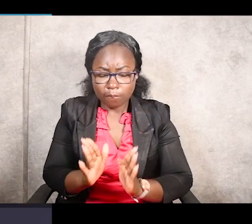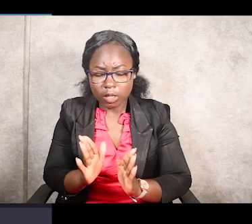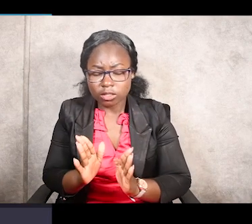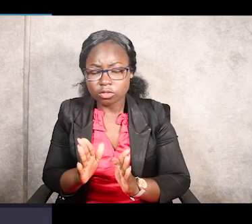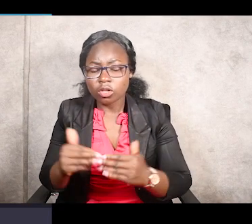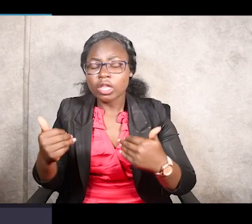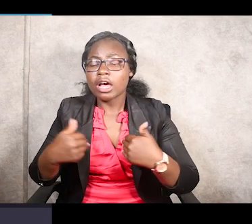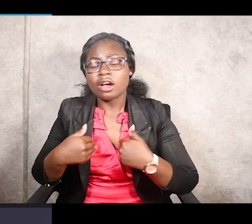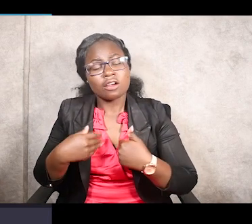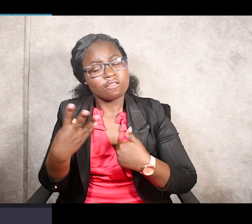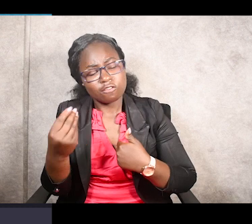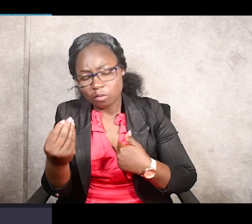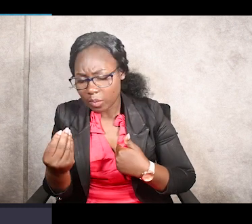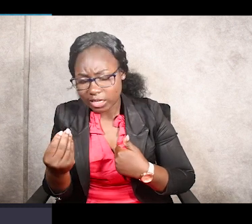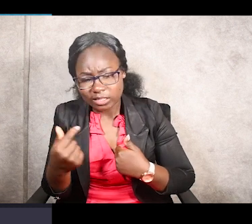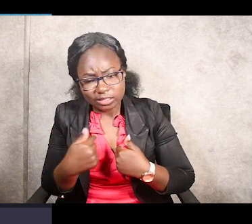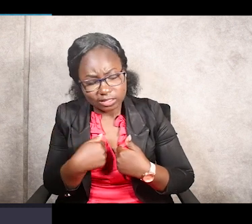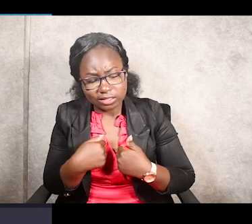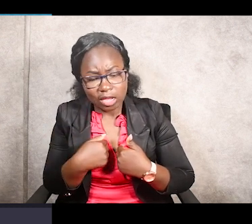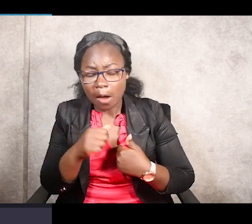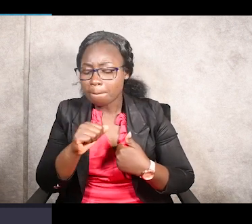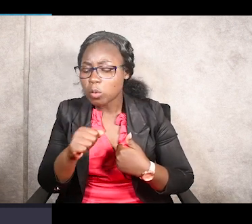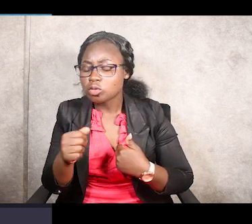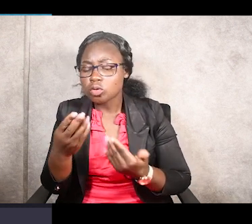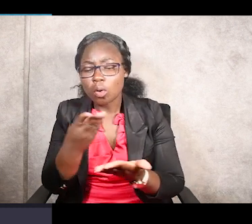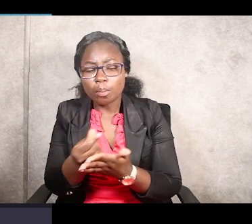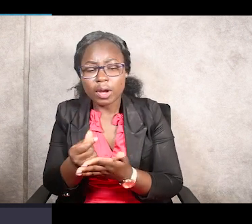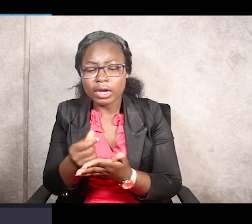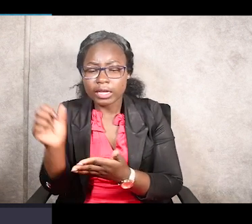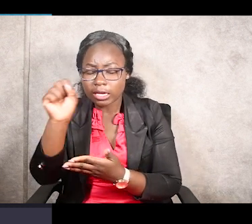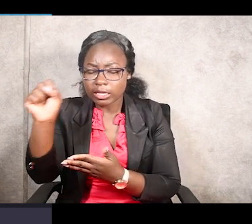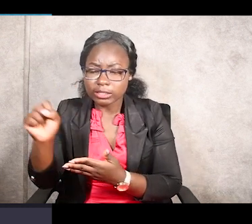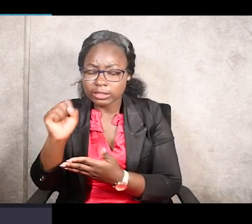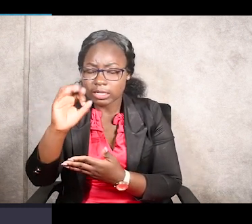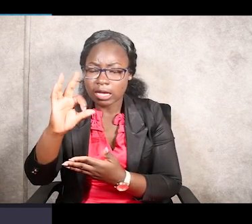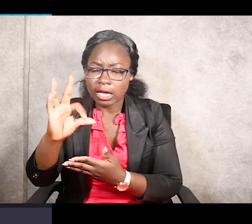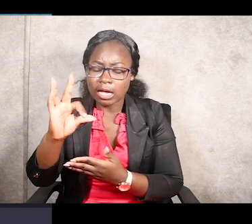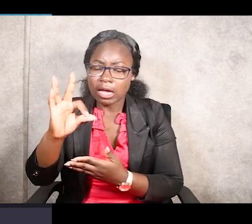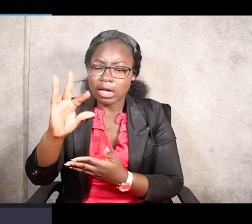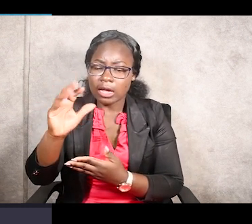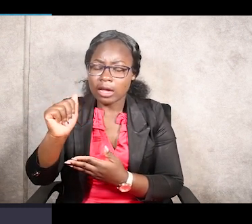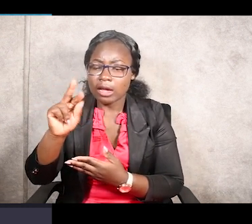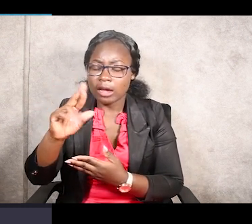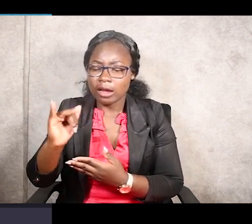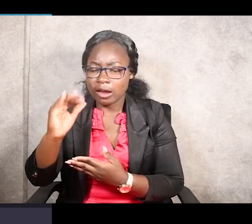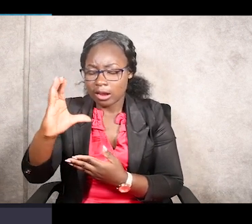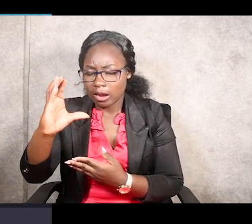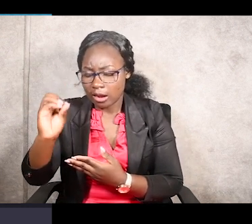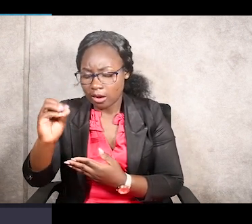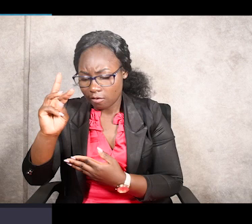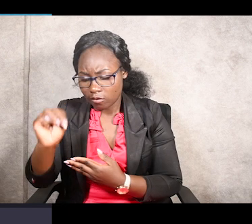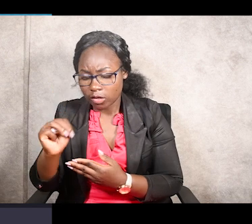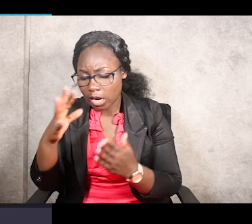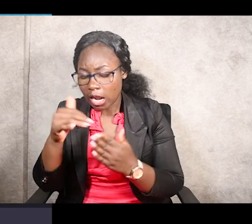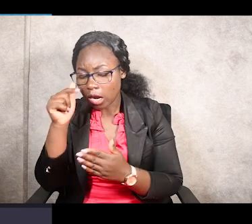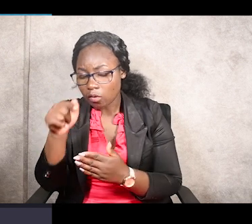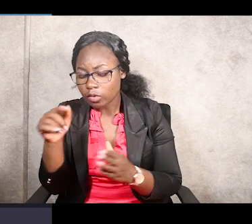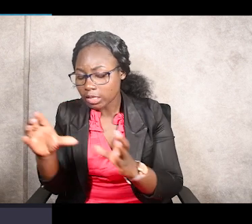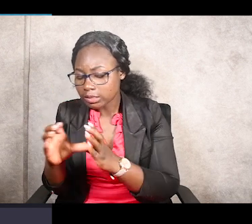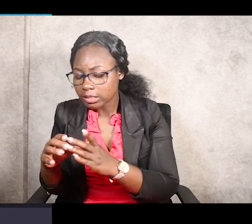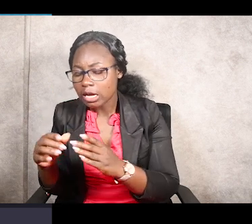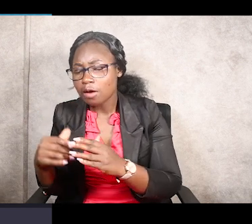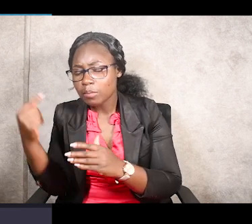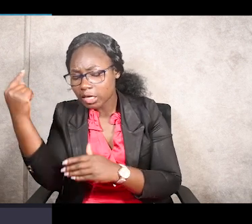have money, I am going to buy a Safaricom shares, for example. So Safaricom will approach a financial market